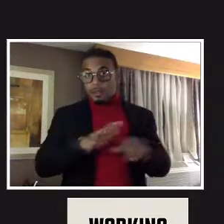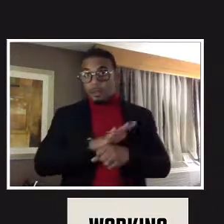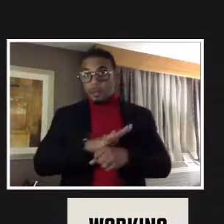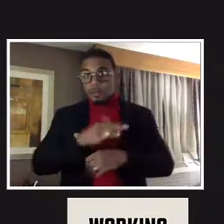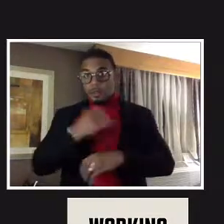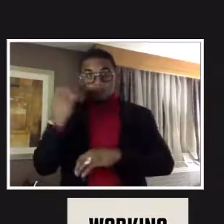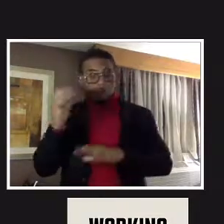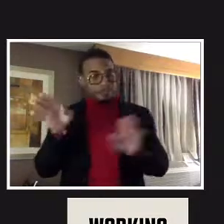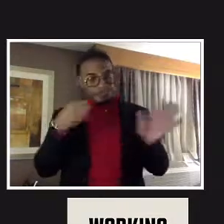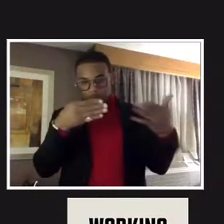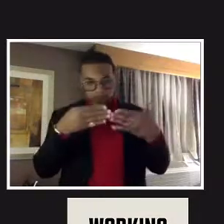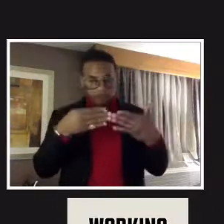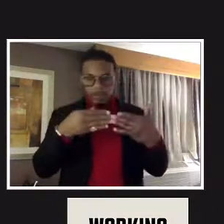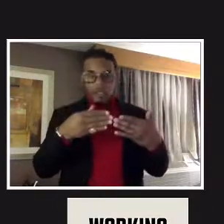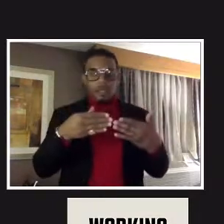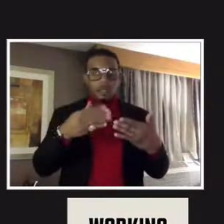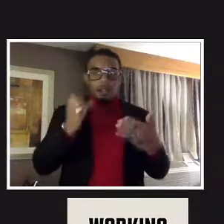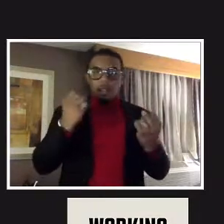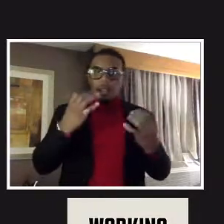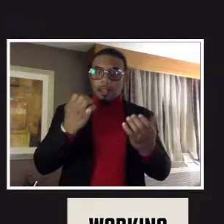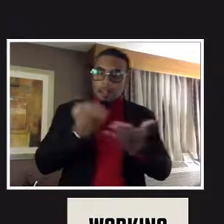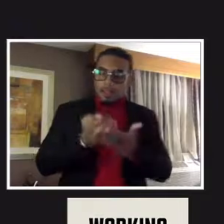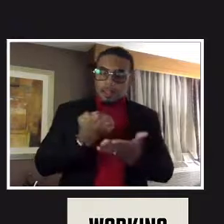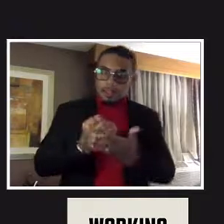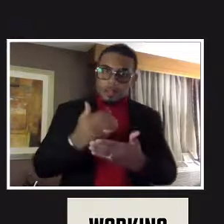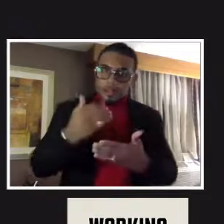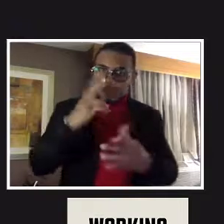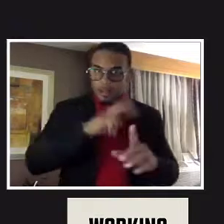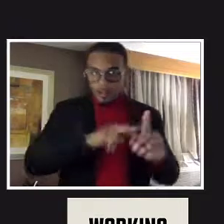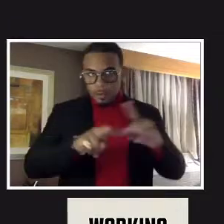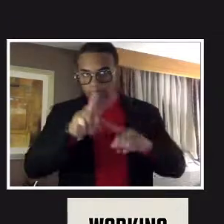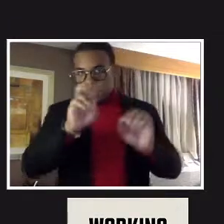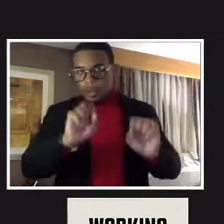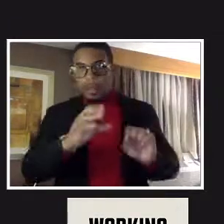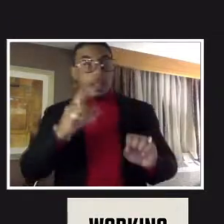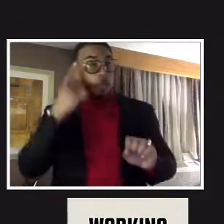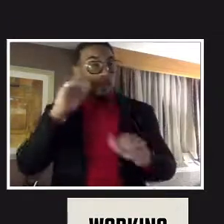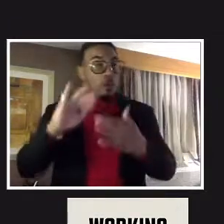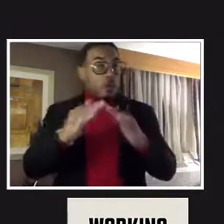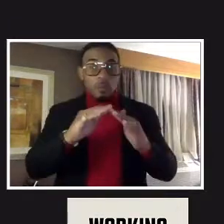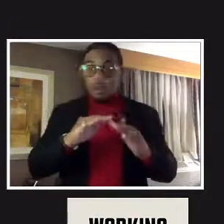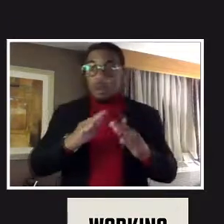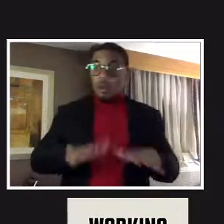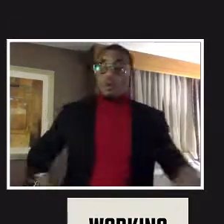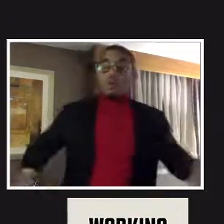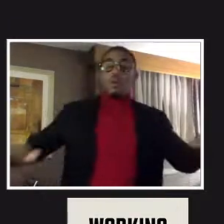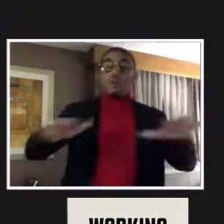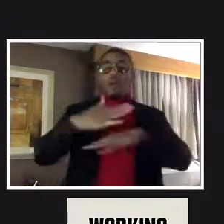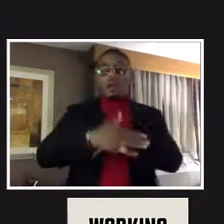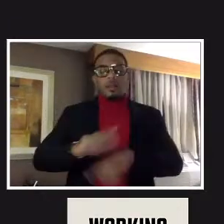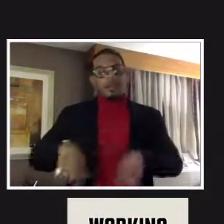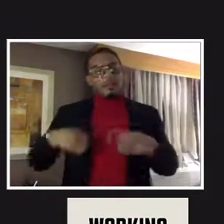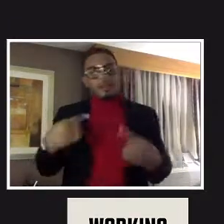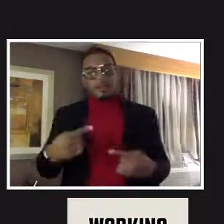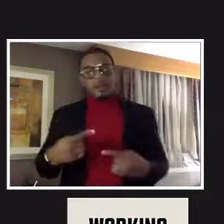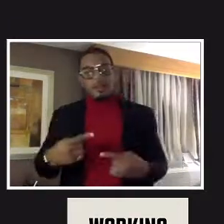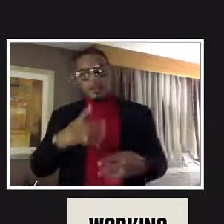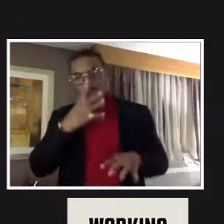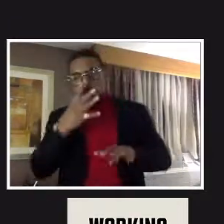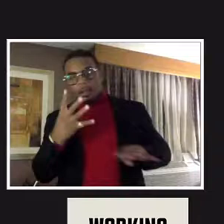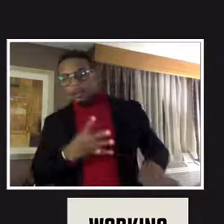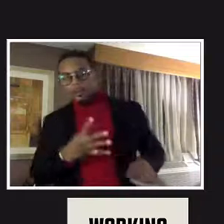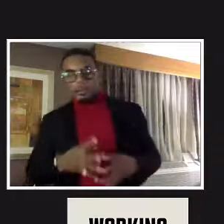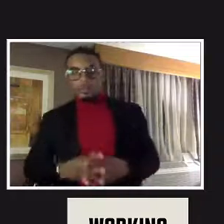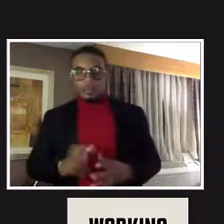shut out of a lot of the economic prospects. And it is for communities across this country that have been left